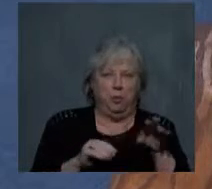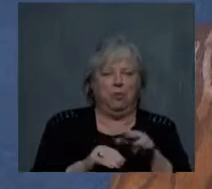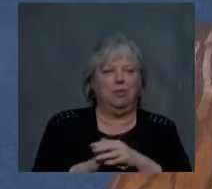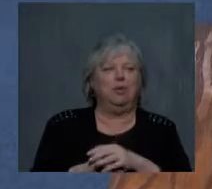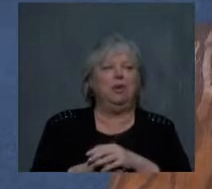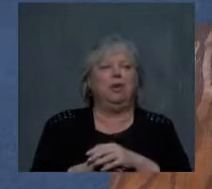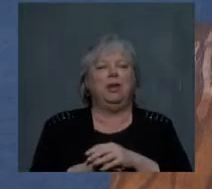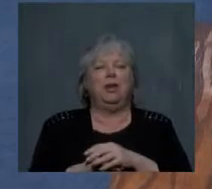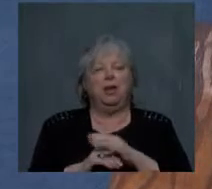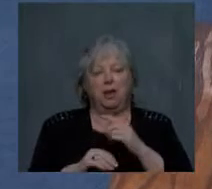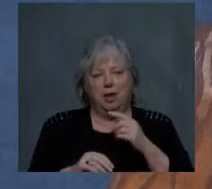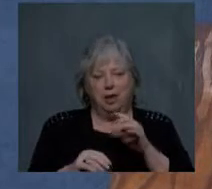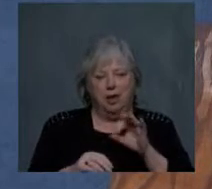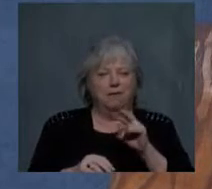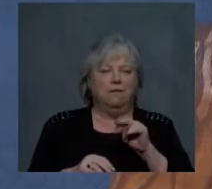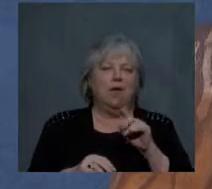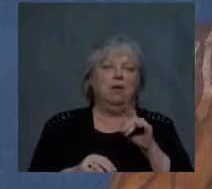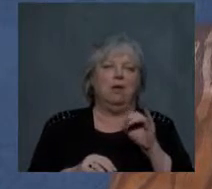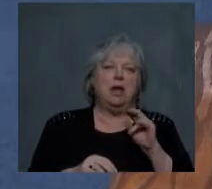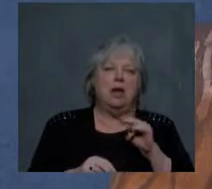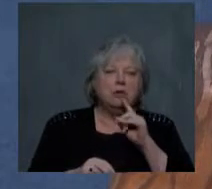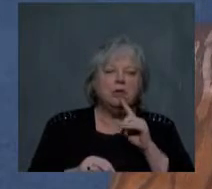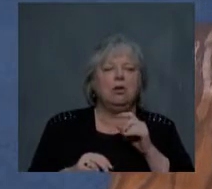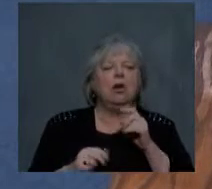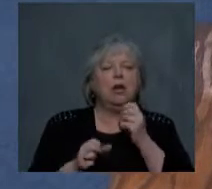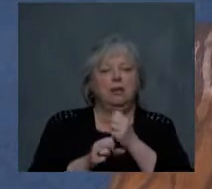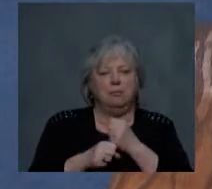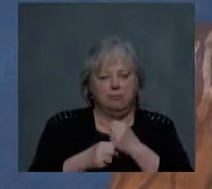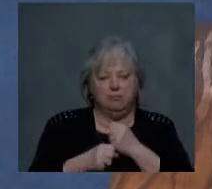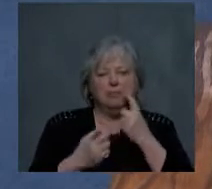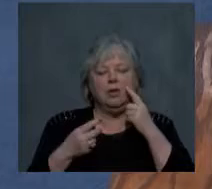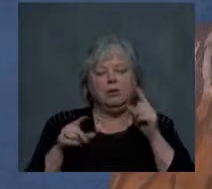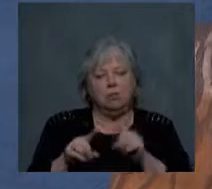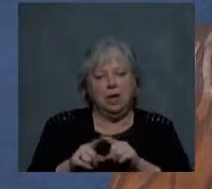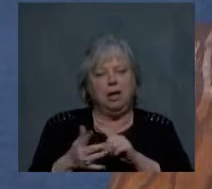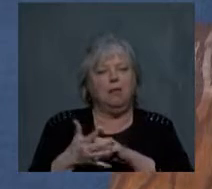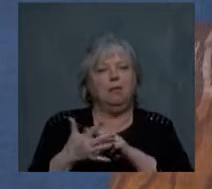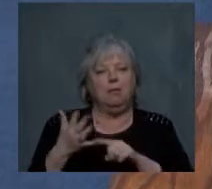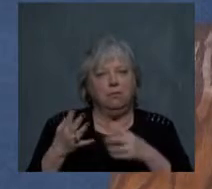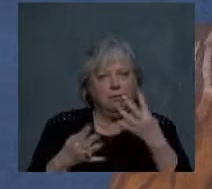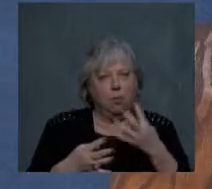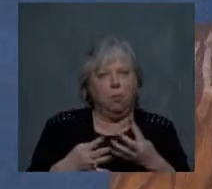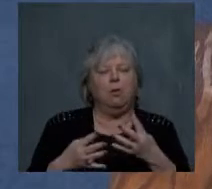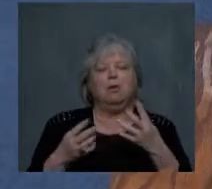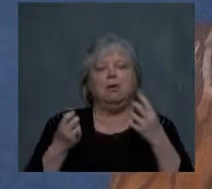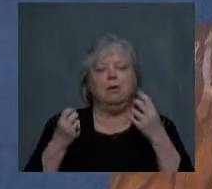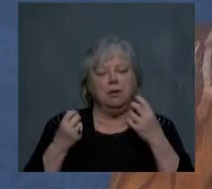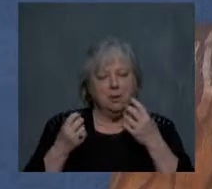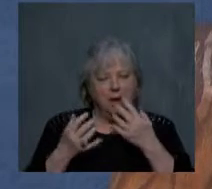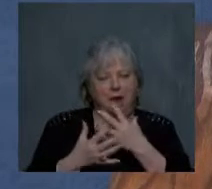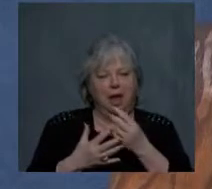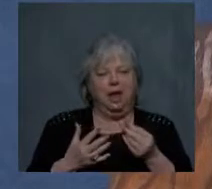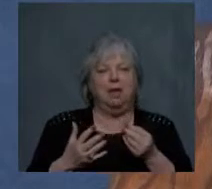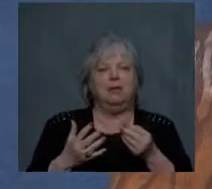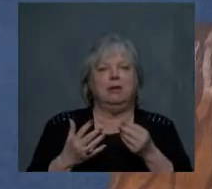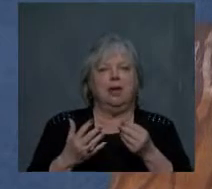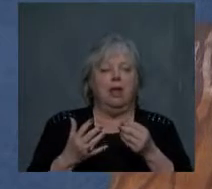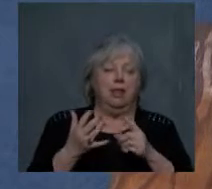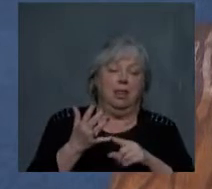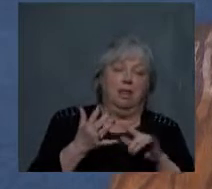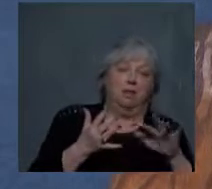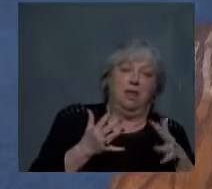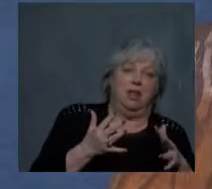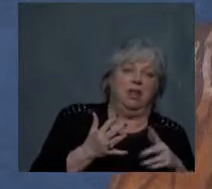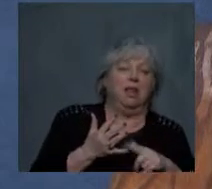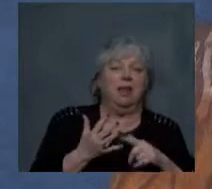significant concessions to address all but one of the concerns of the neighbors, and the limited size of the building itself satisfies that